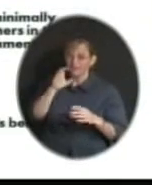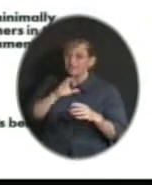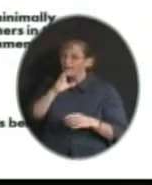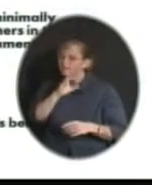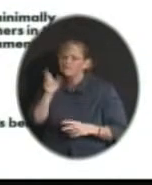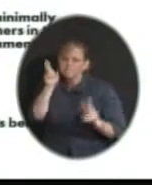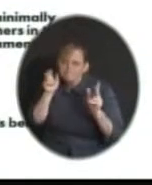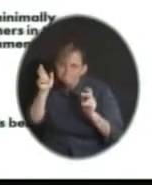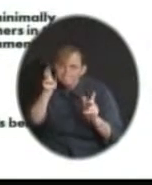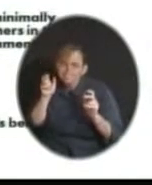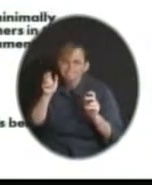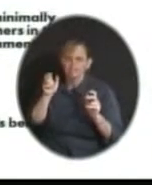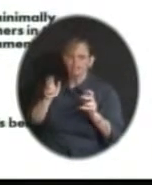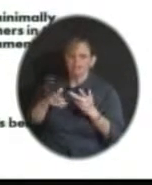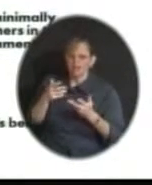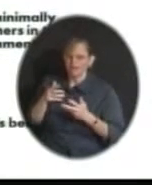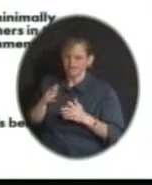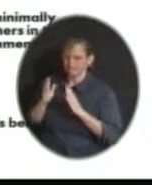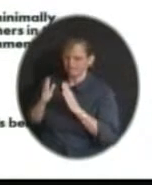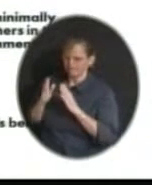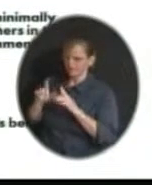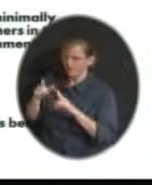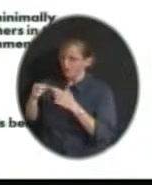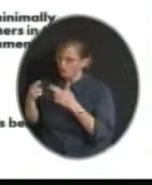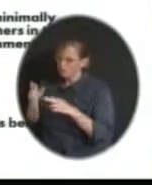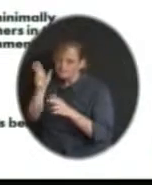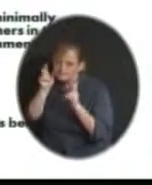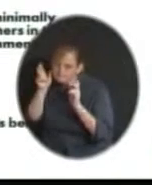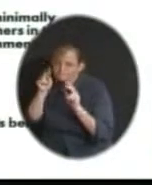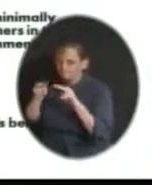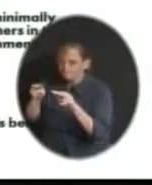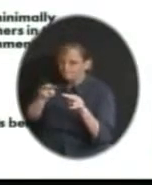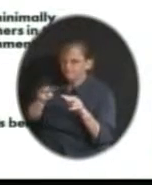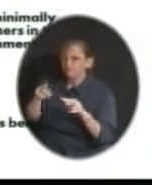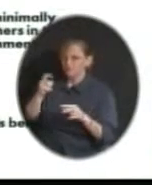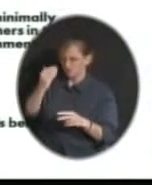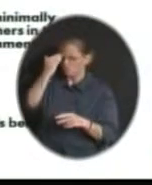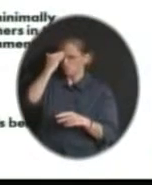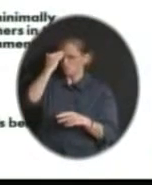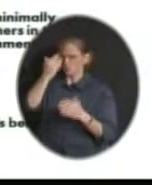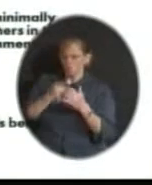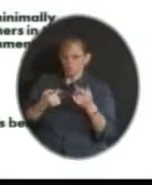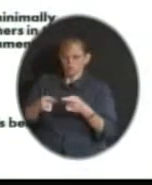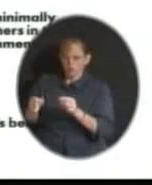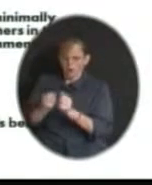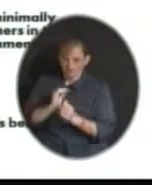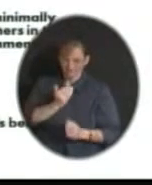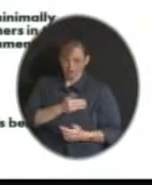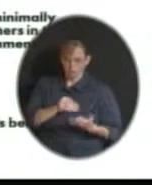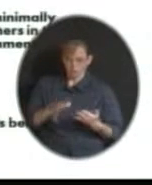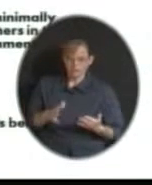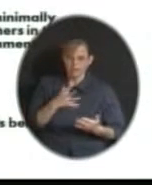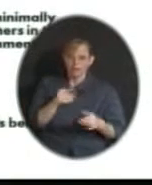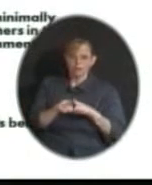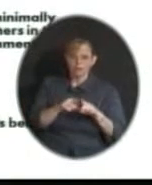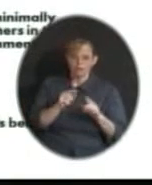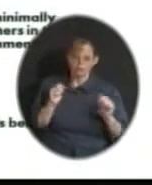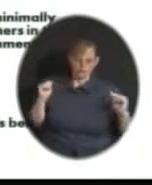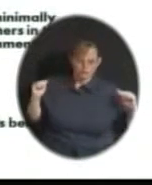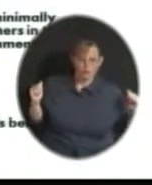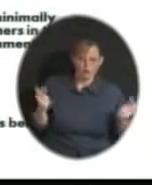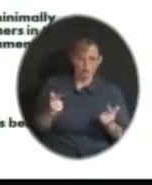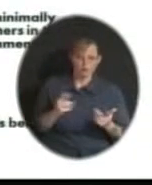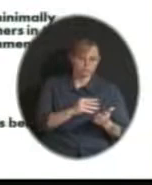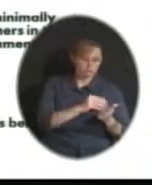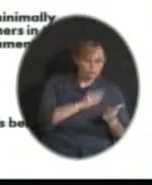for the pulse, both with our eyes and our ears in terms of what's going on with our students. And one of the things we have to do is we need to step up, all of us, students